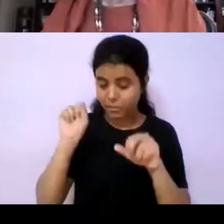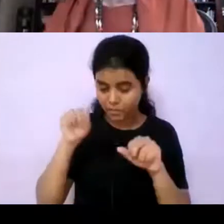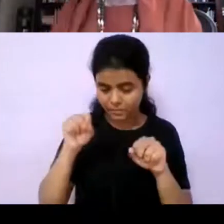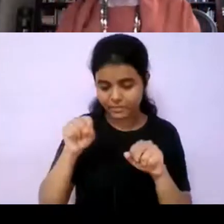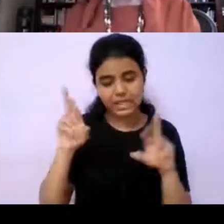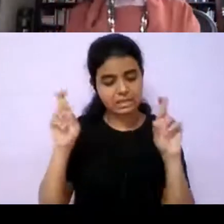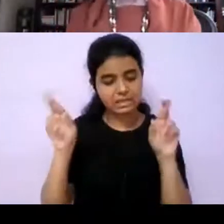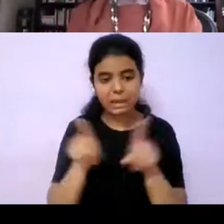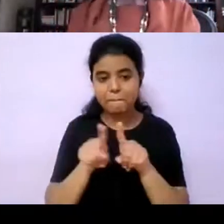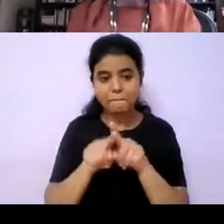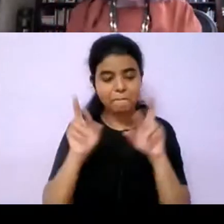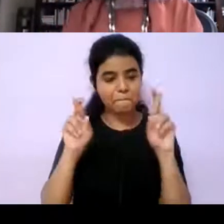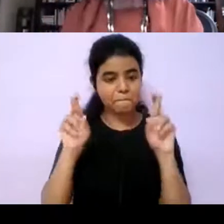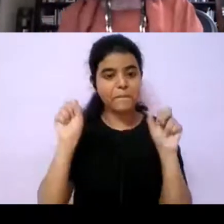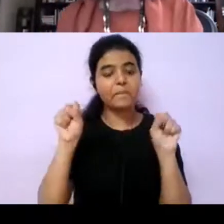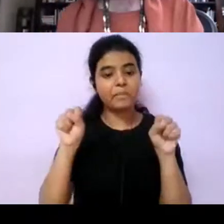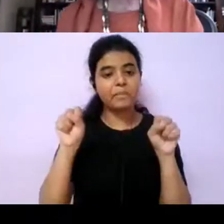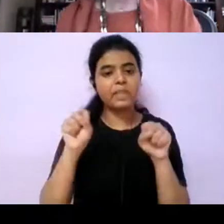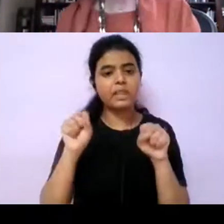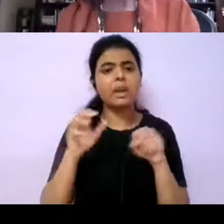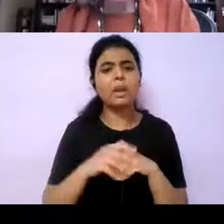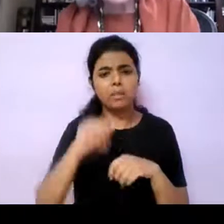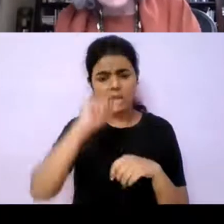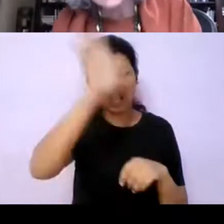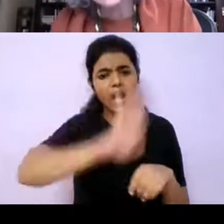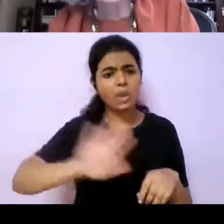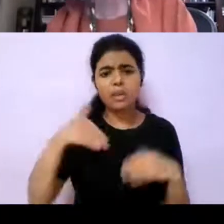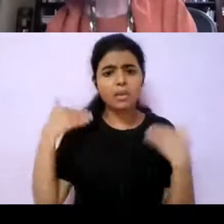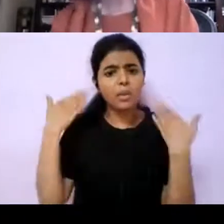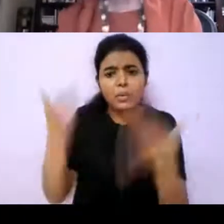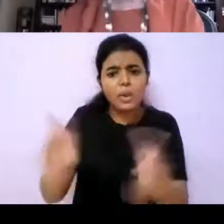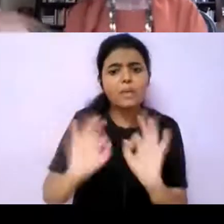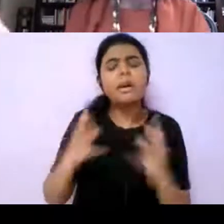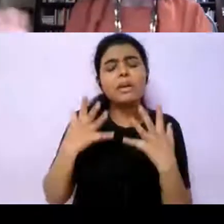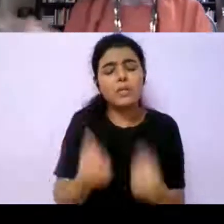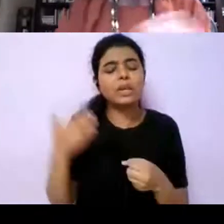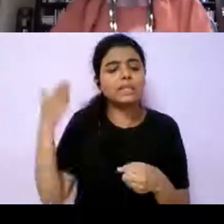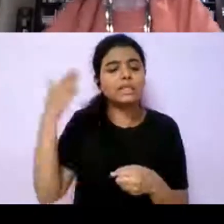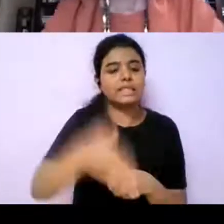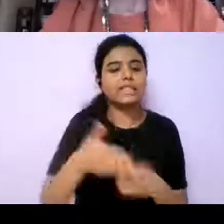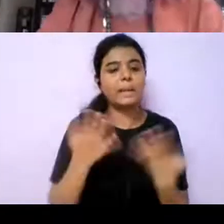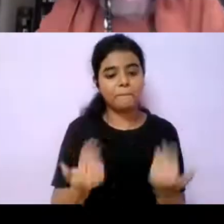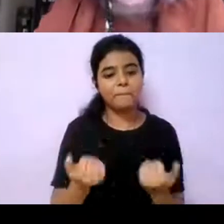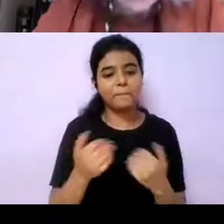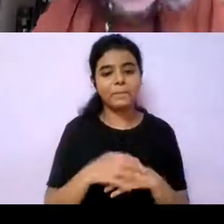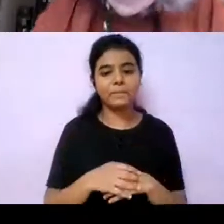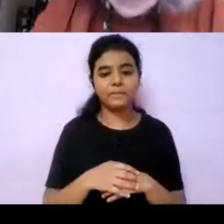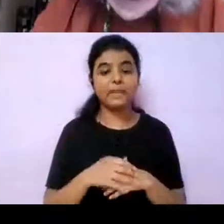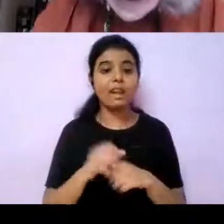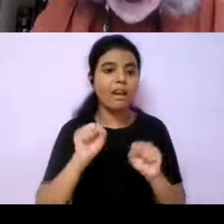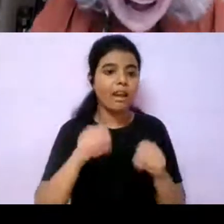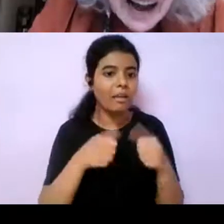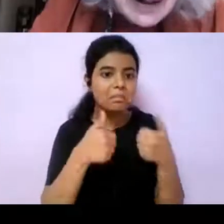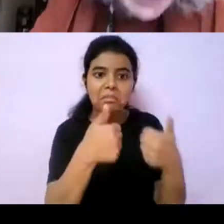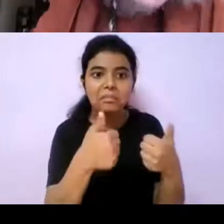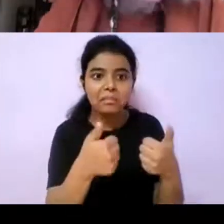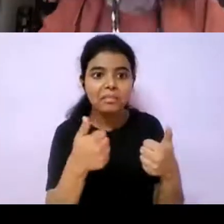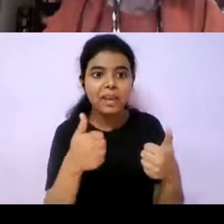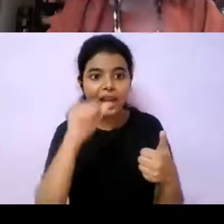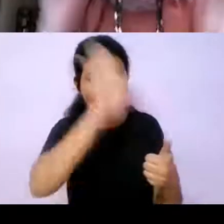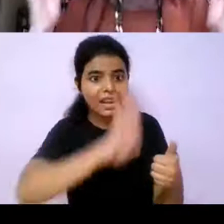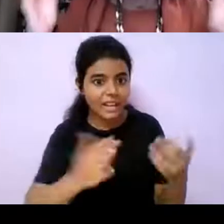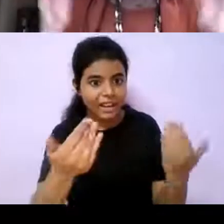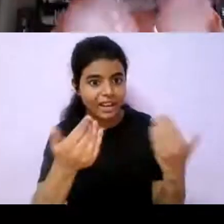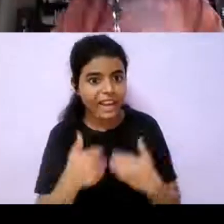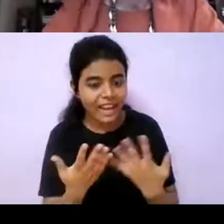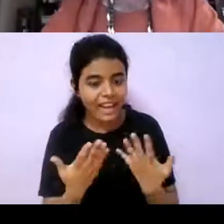so. I have yet to go to India. I haven't been to India yet. Oh, that would be wonderful if you could come over. How can